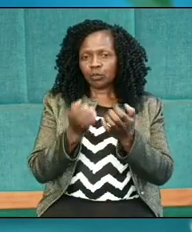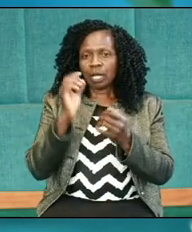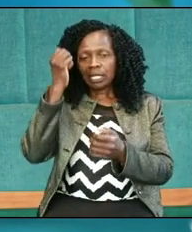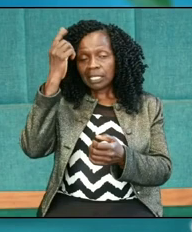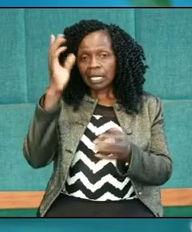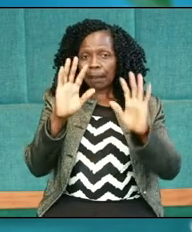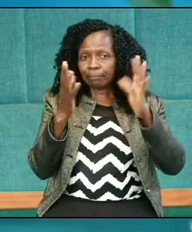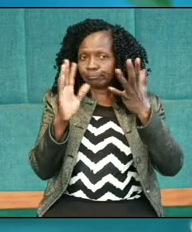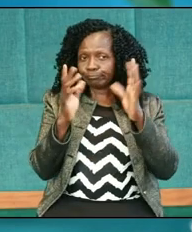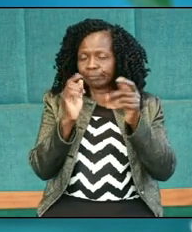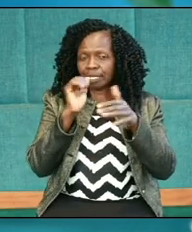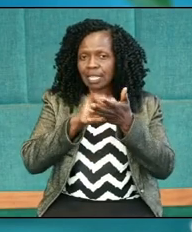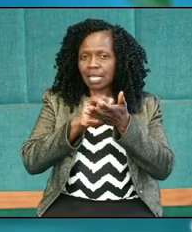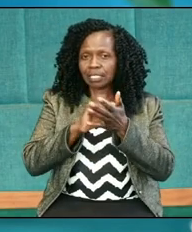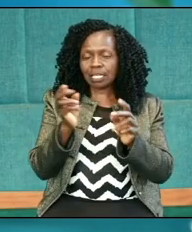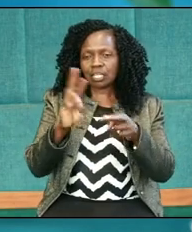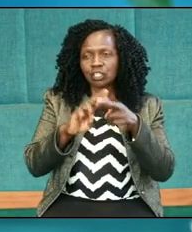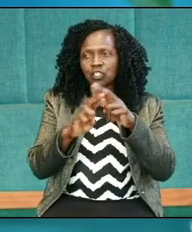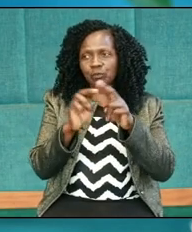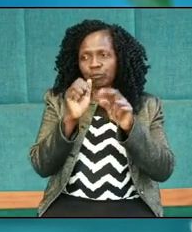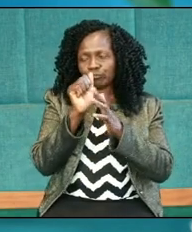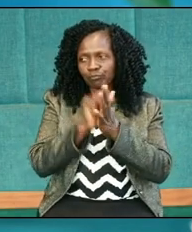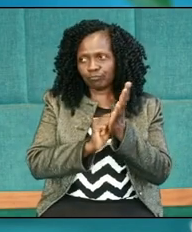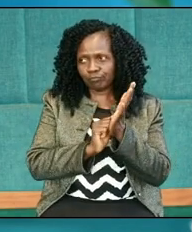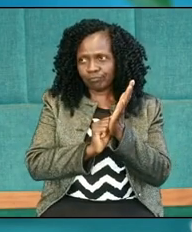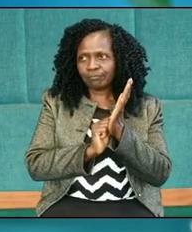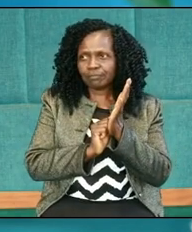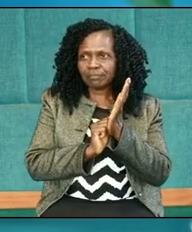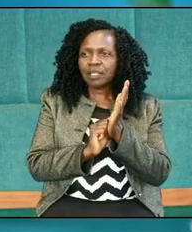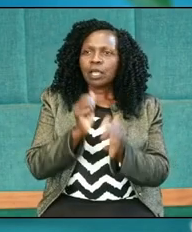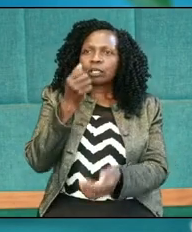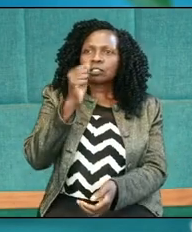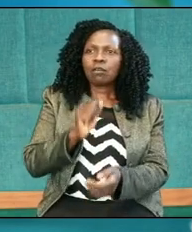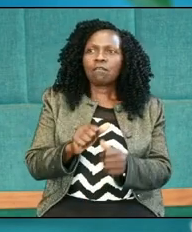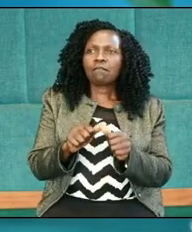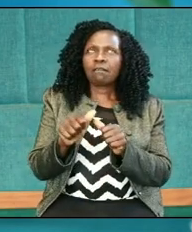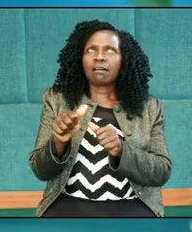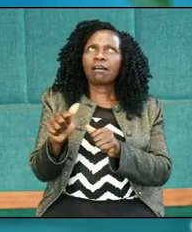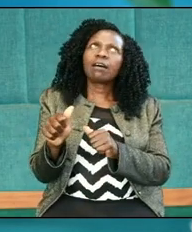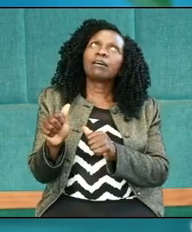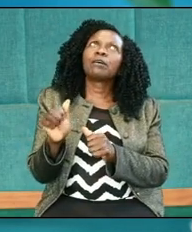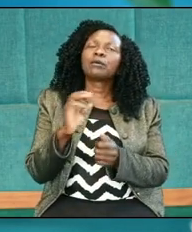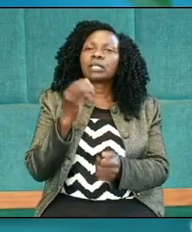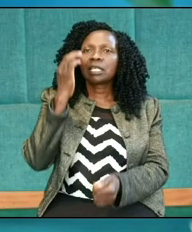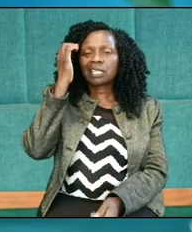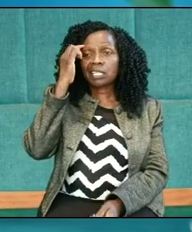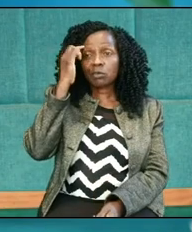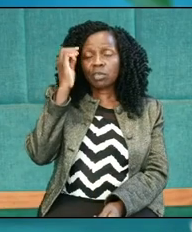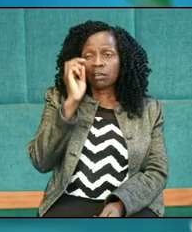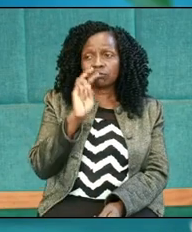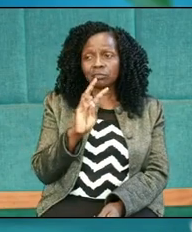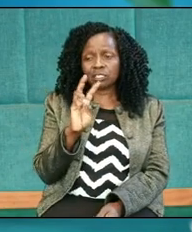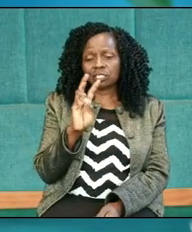and appreciate that relationship. So far, I think we have